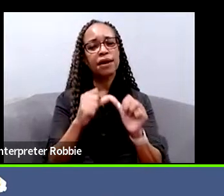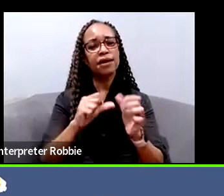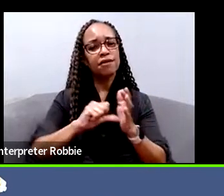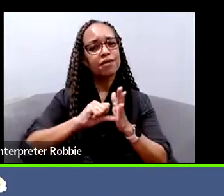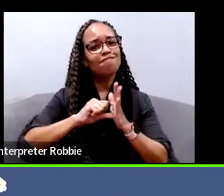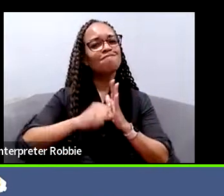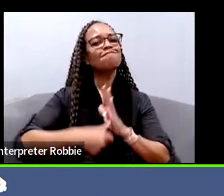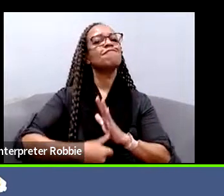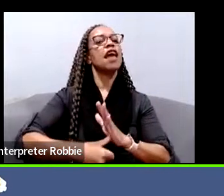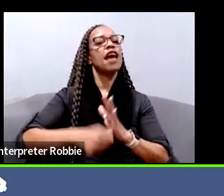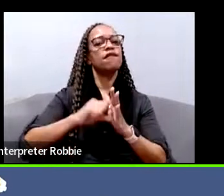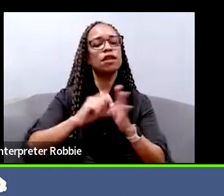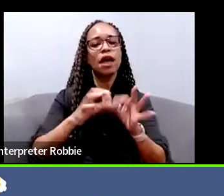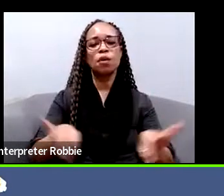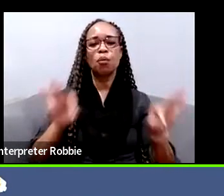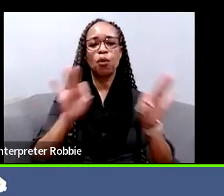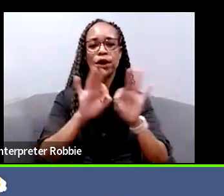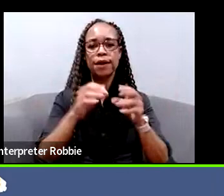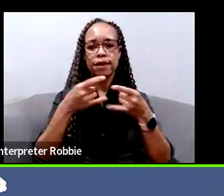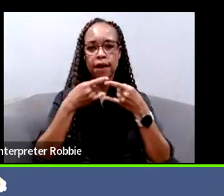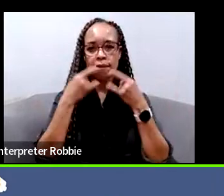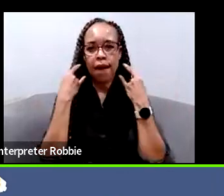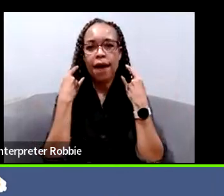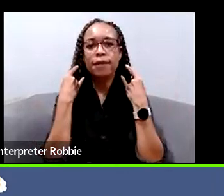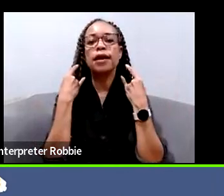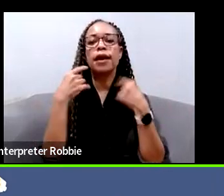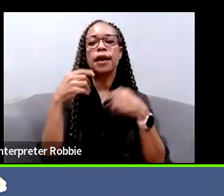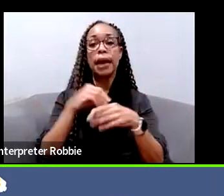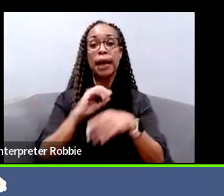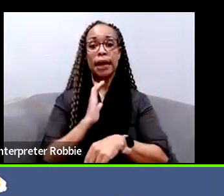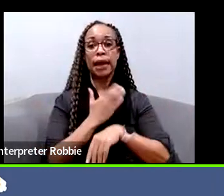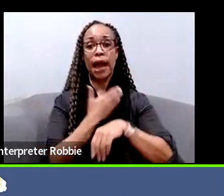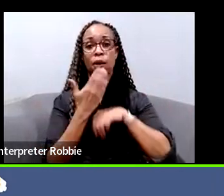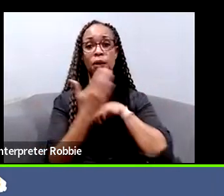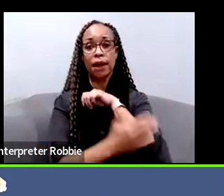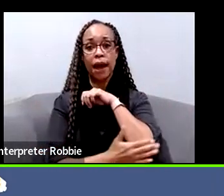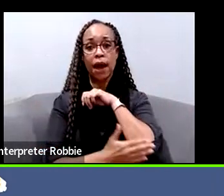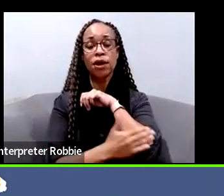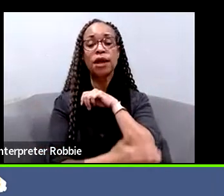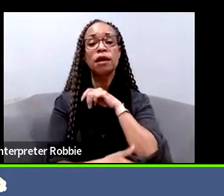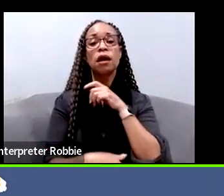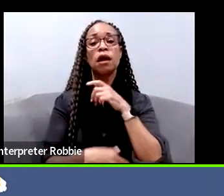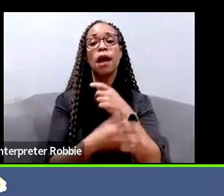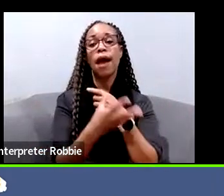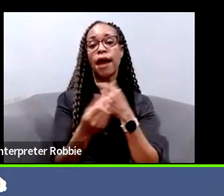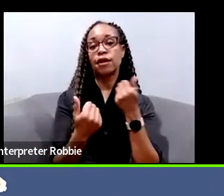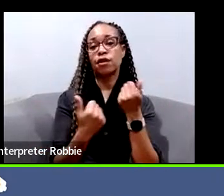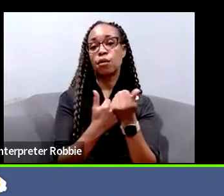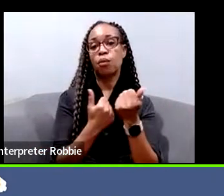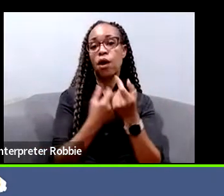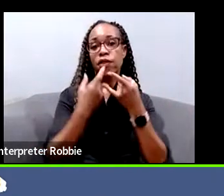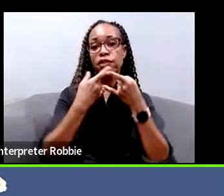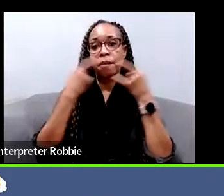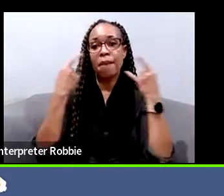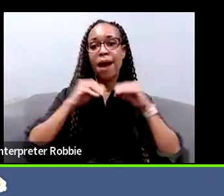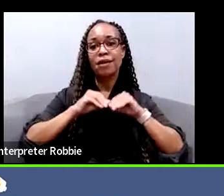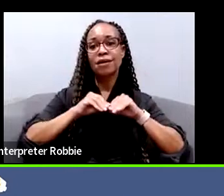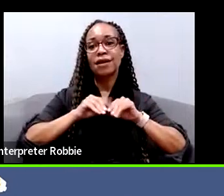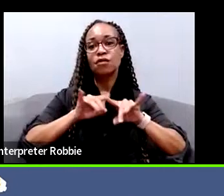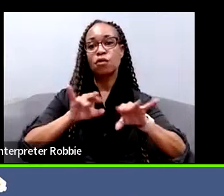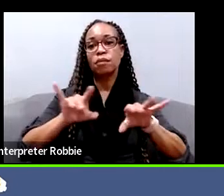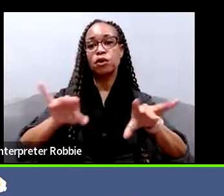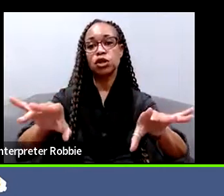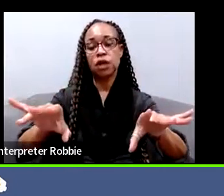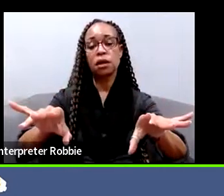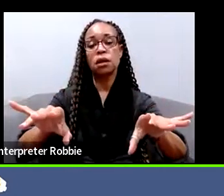the importance and utility of masking in Alameda County, and to continue to support mass distribution and